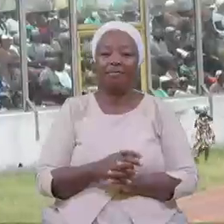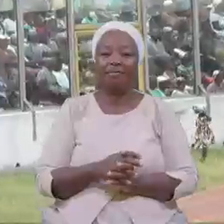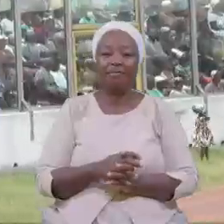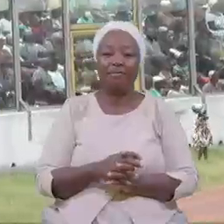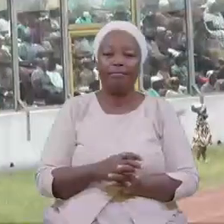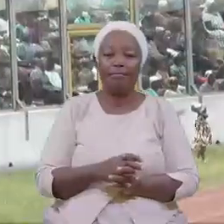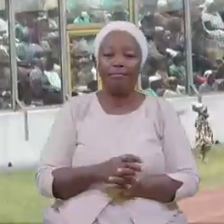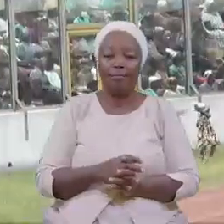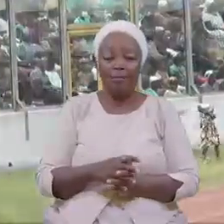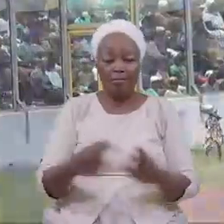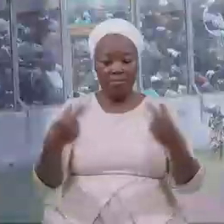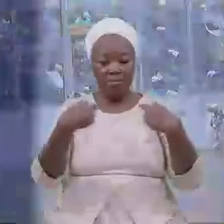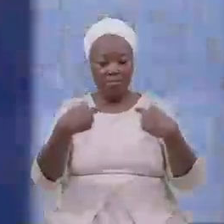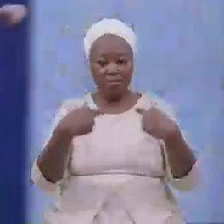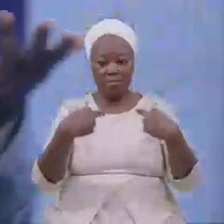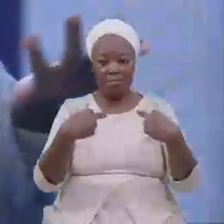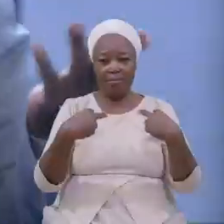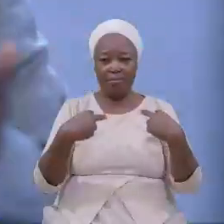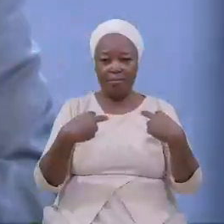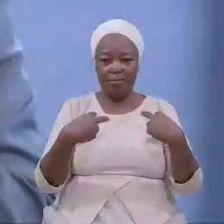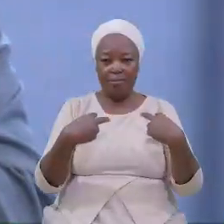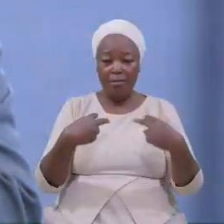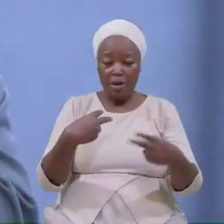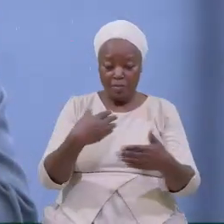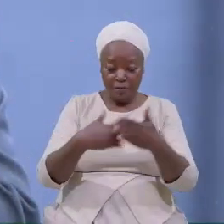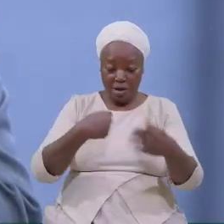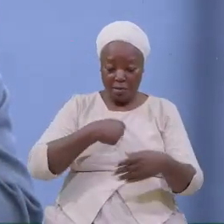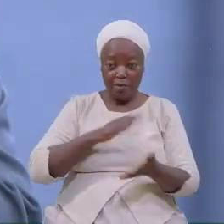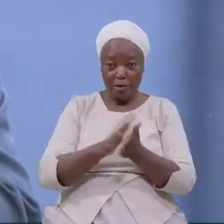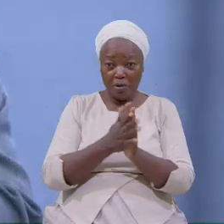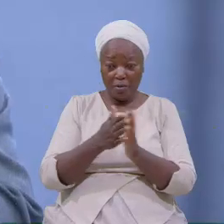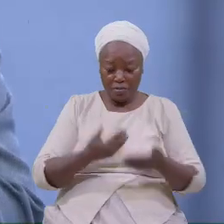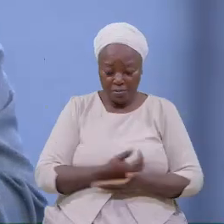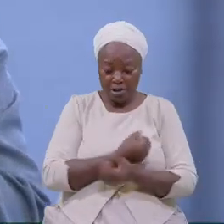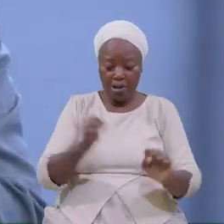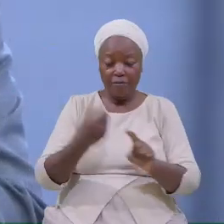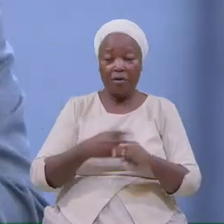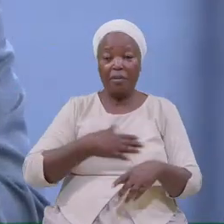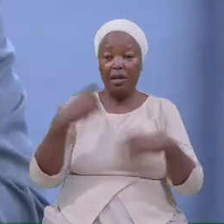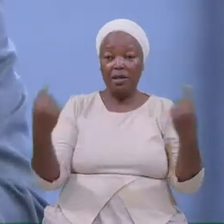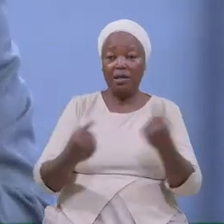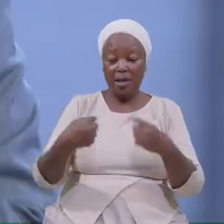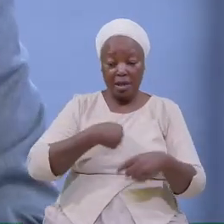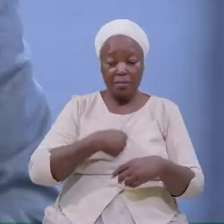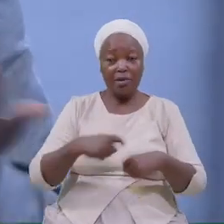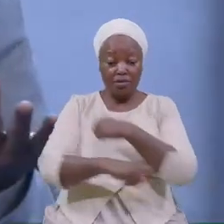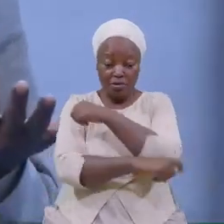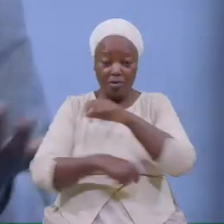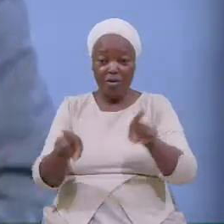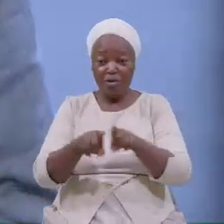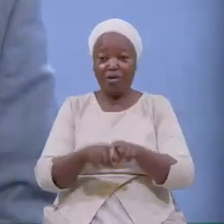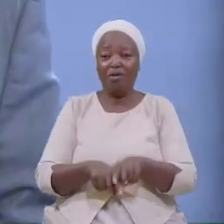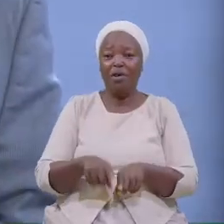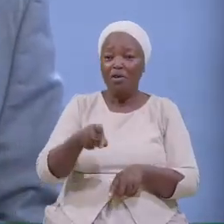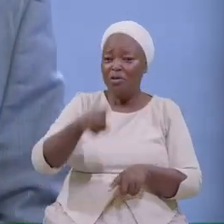Look up at me here. Before I became born again, I stole. You cannot